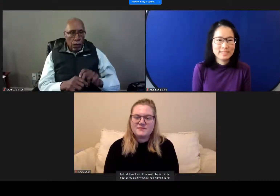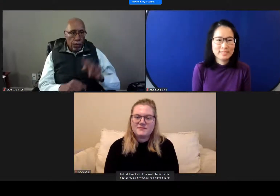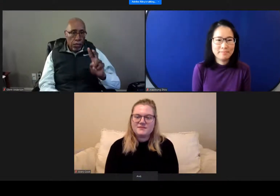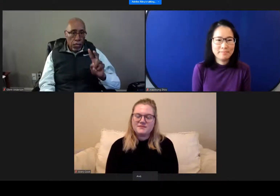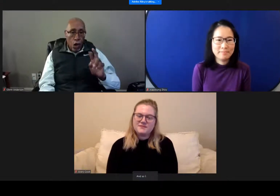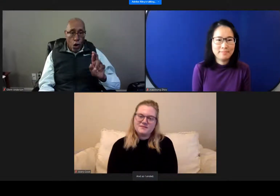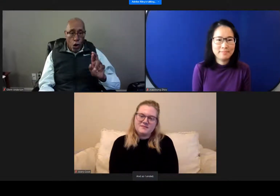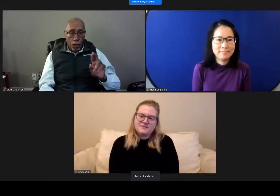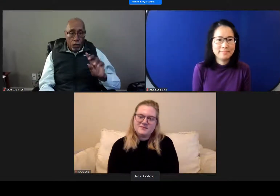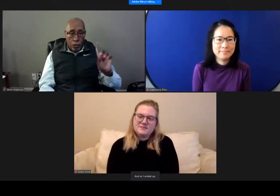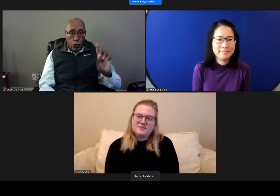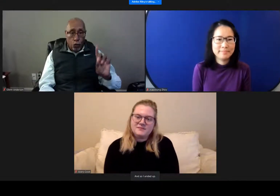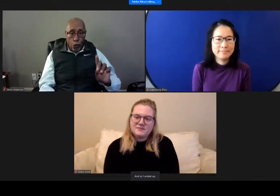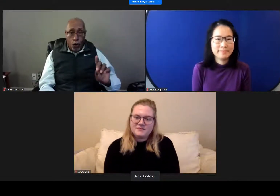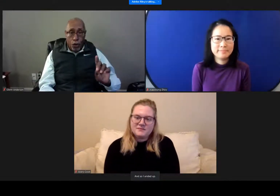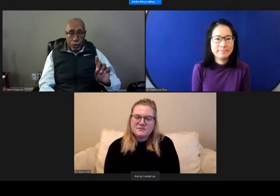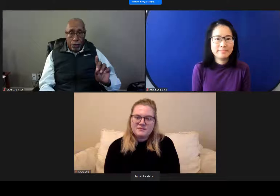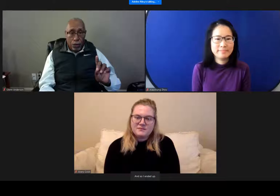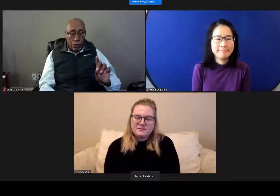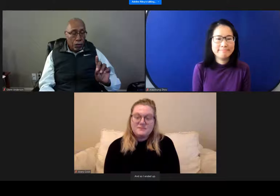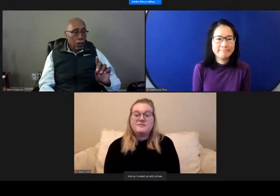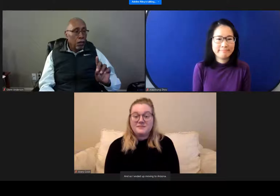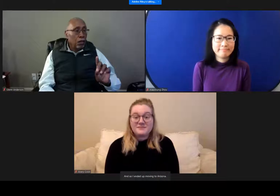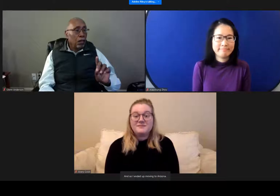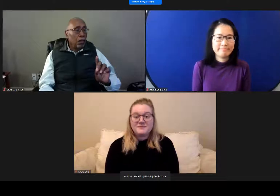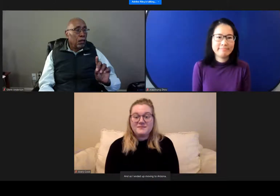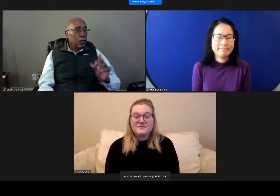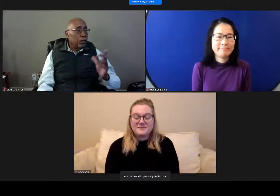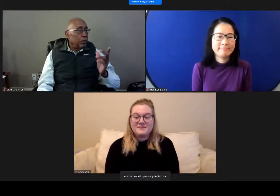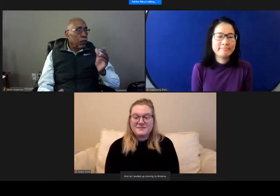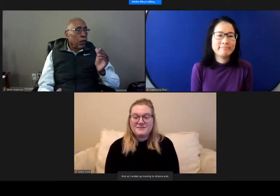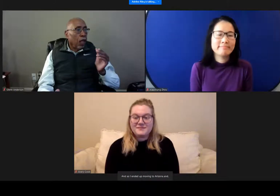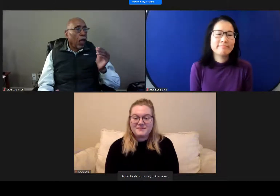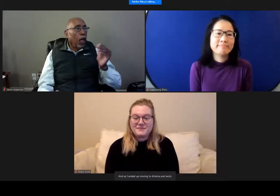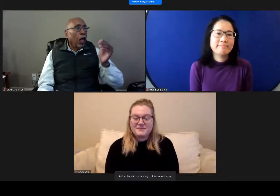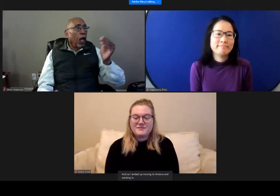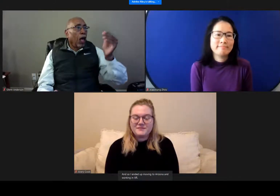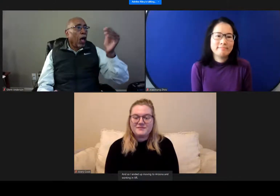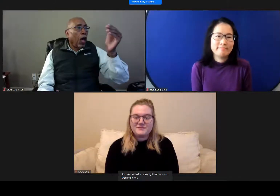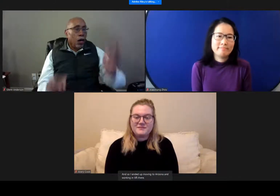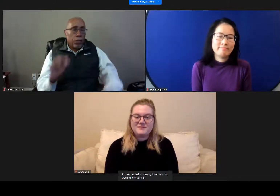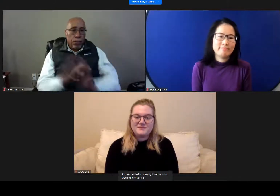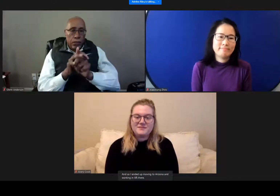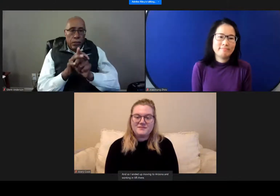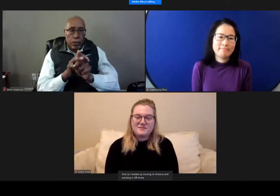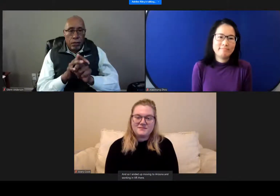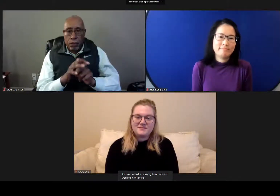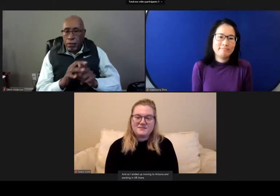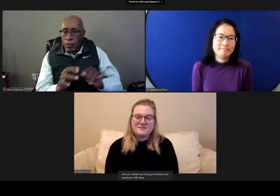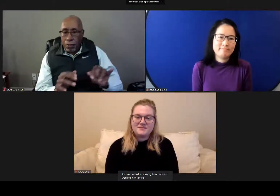And so I ended up moving to Arizona and working in VR there.